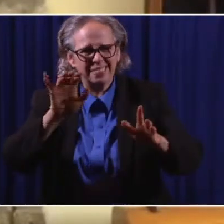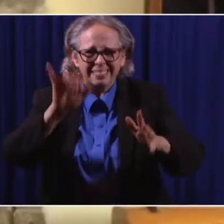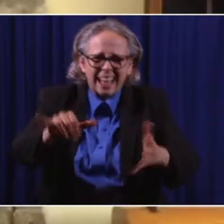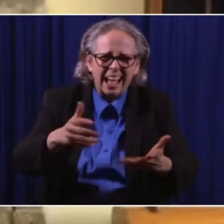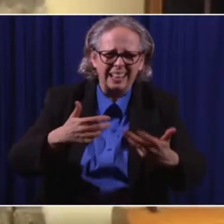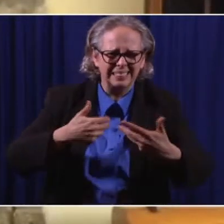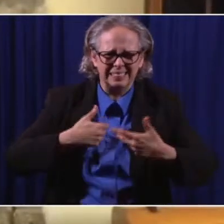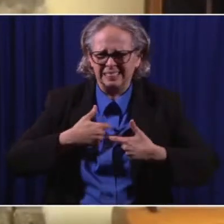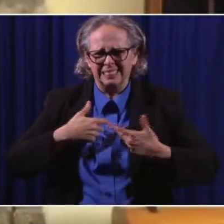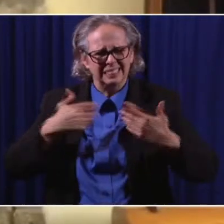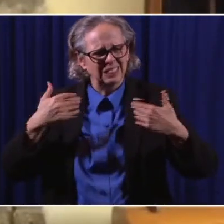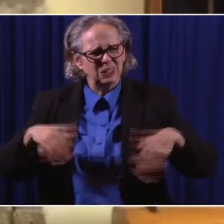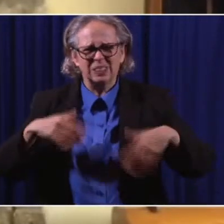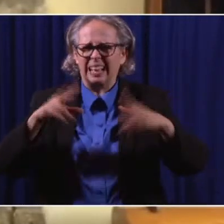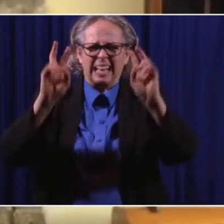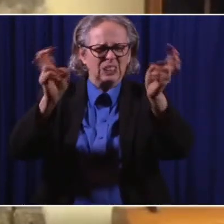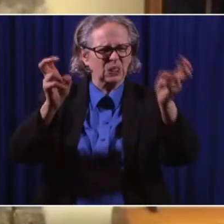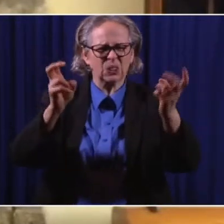complex issue.